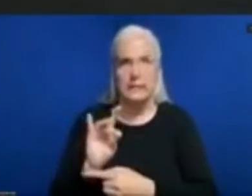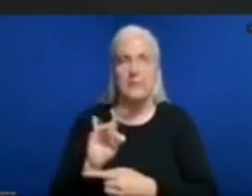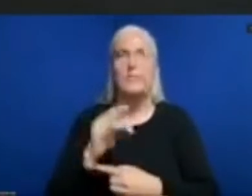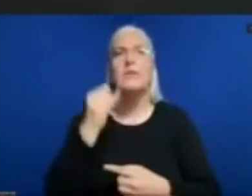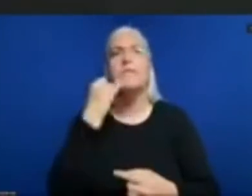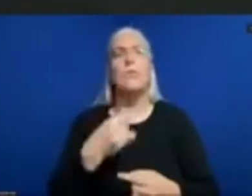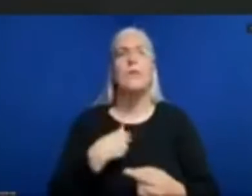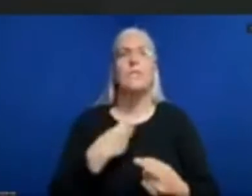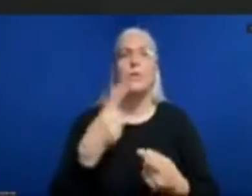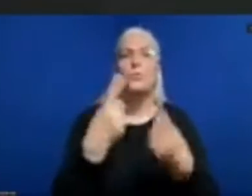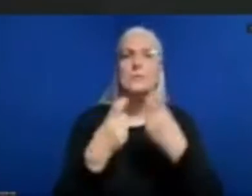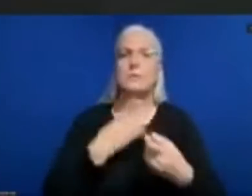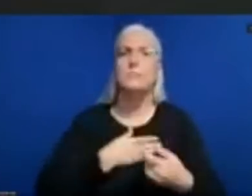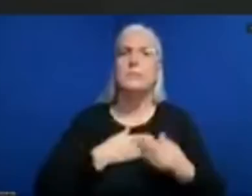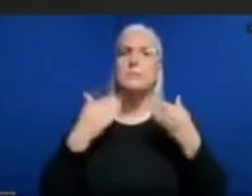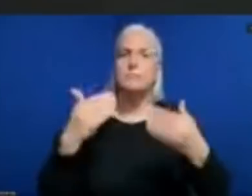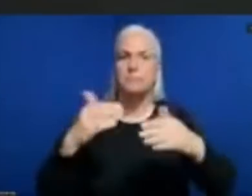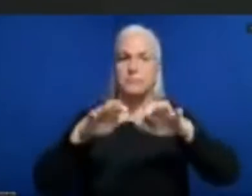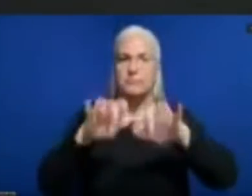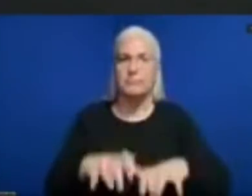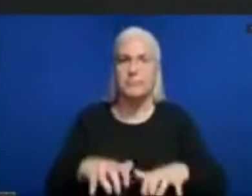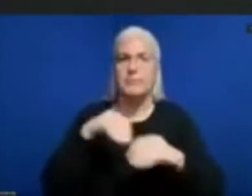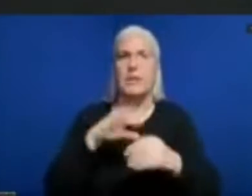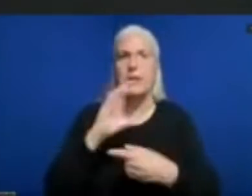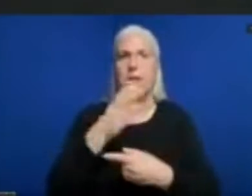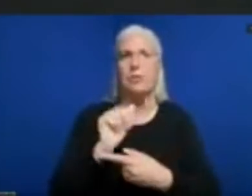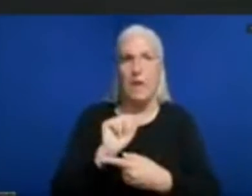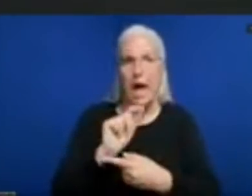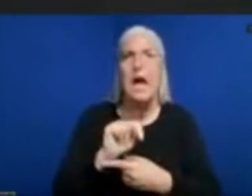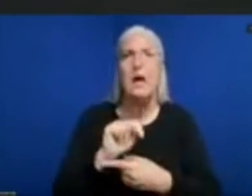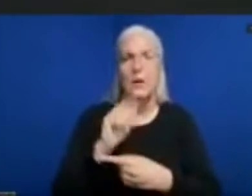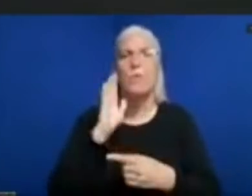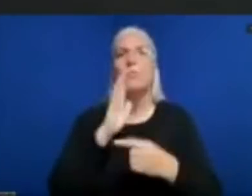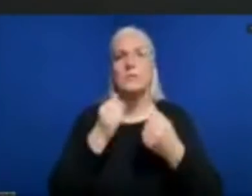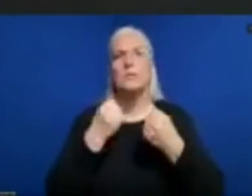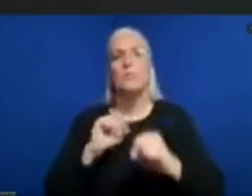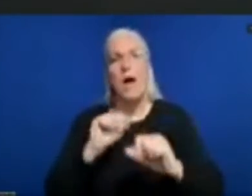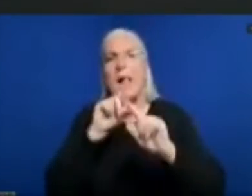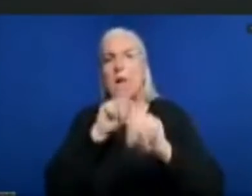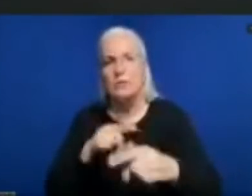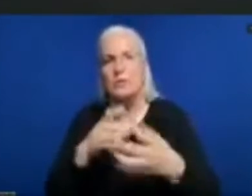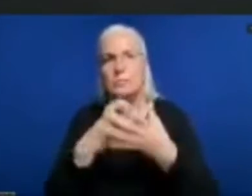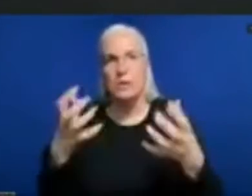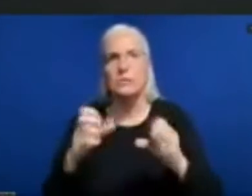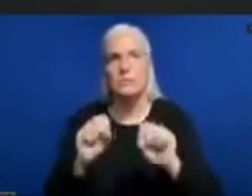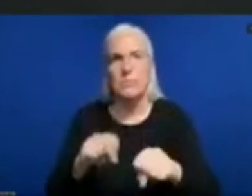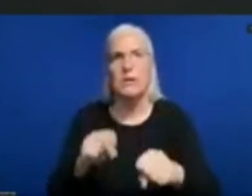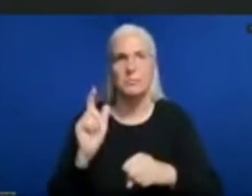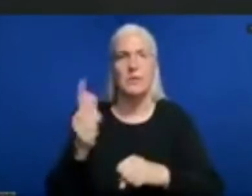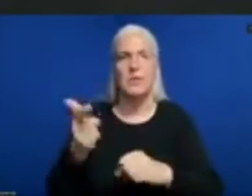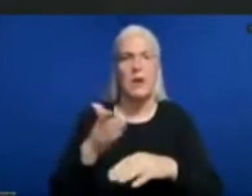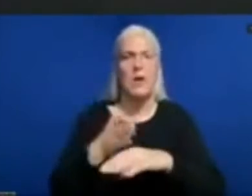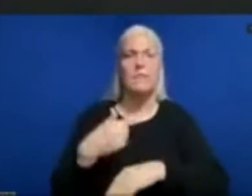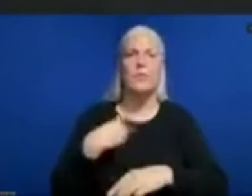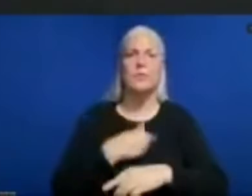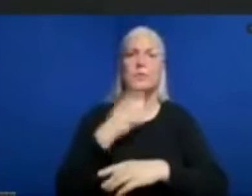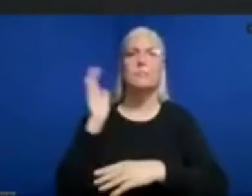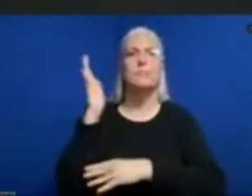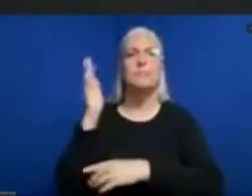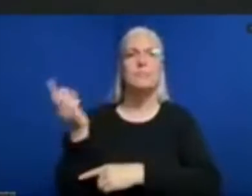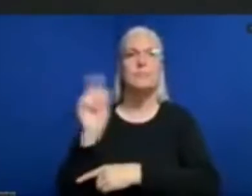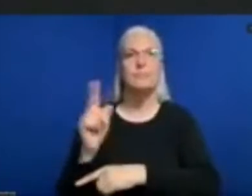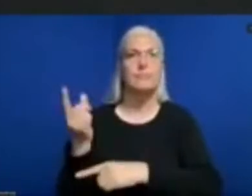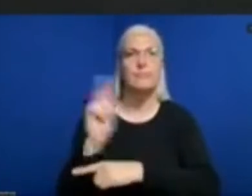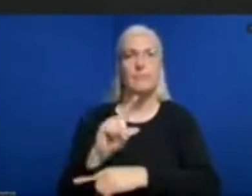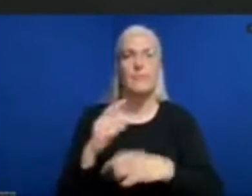below, and we will address them after our speaker presentations. First, currently across California, despite